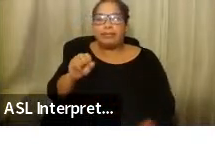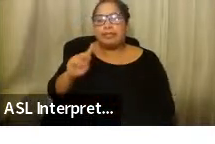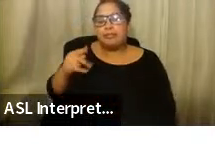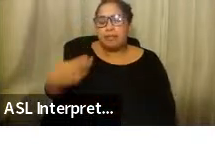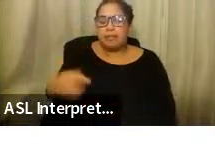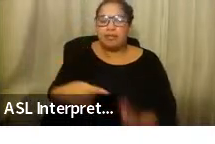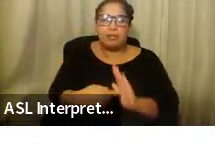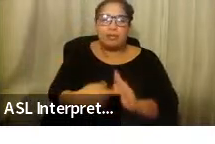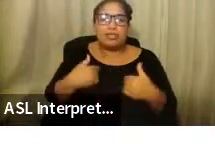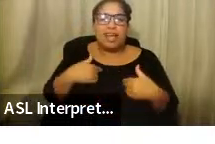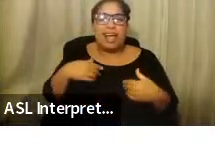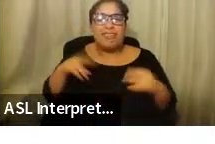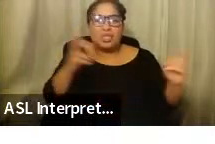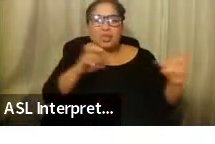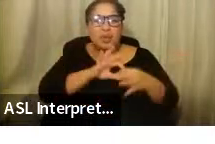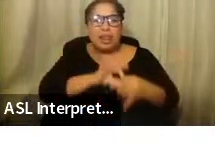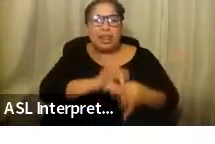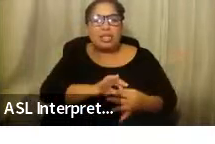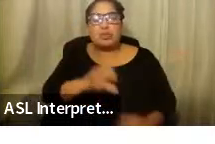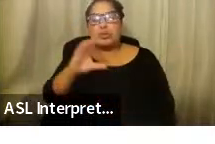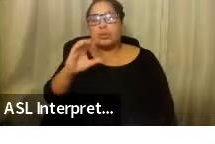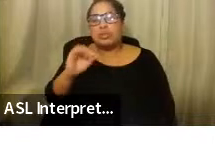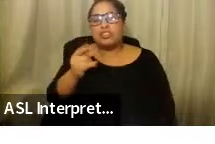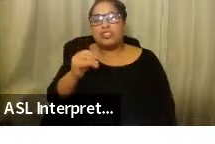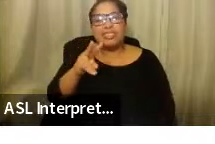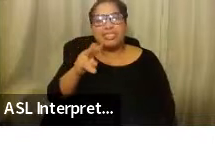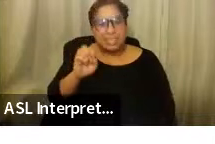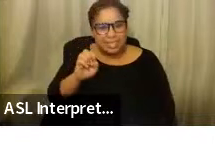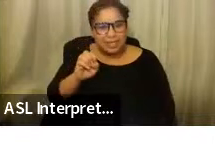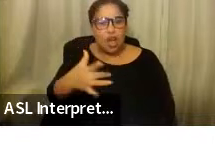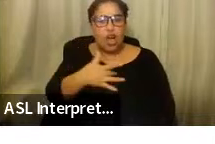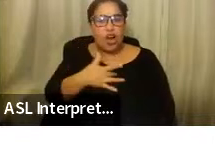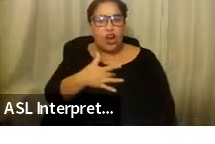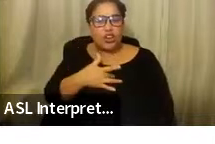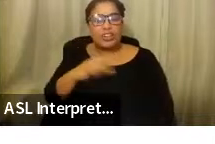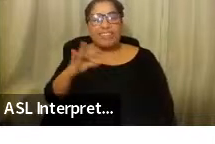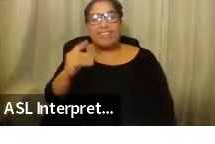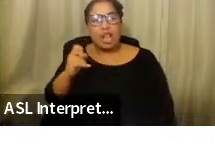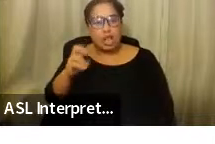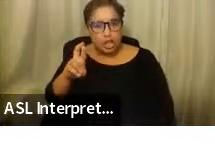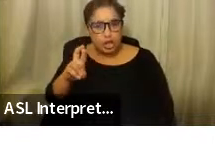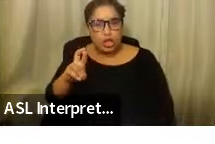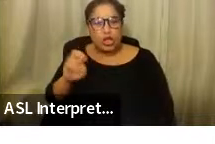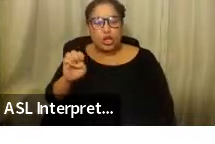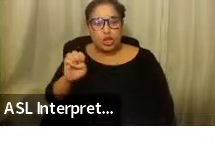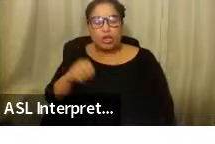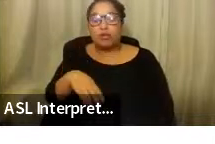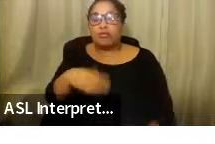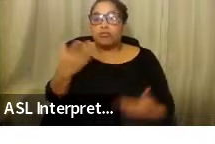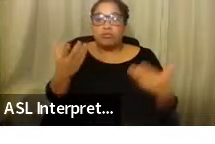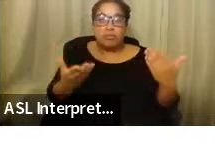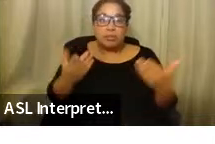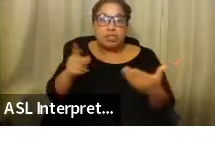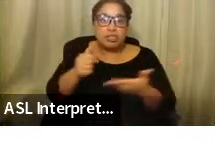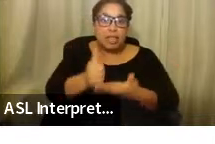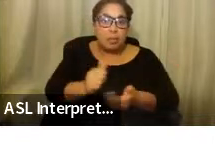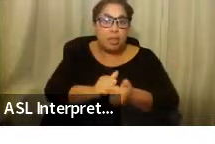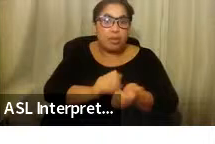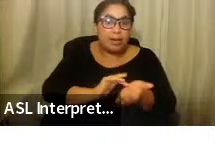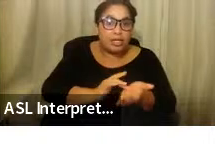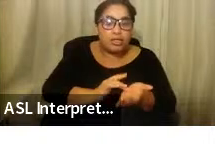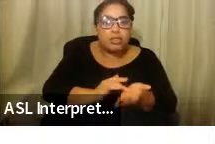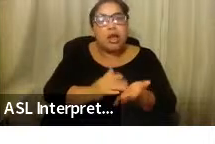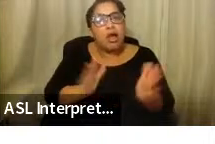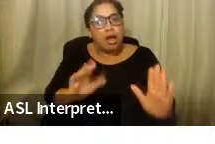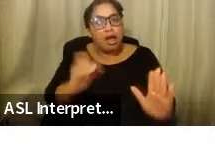failure, and she needs help staying on track with her medication. That's where a community paramedic would fit in, because